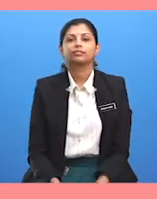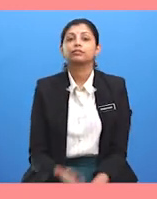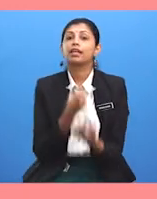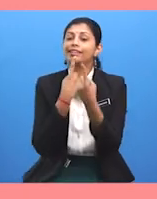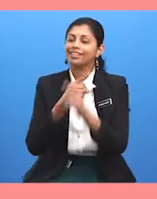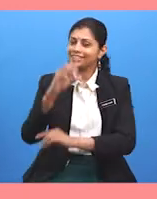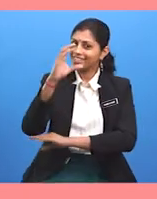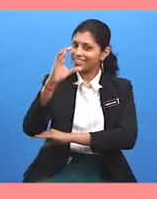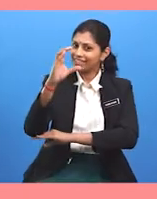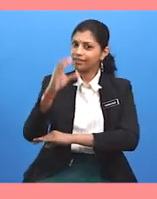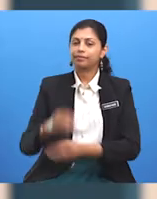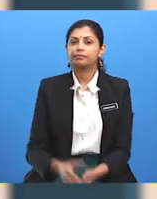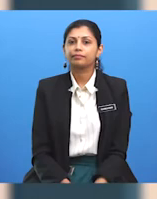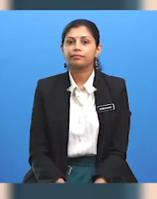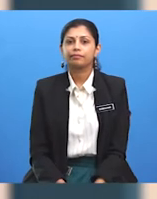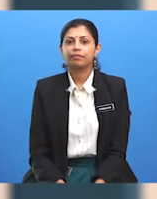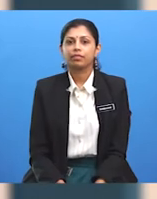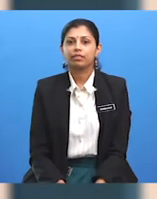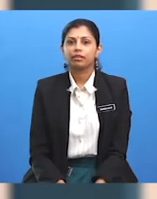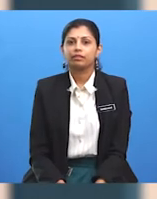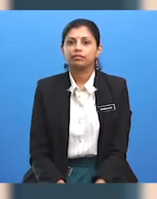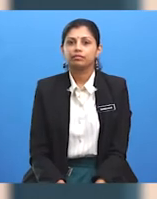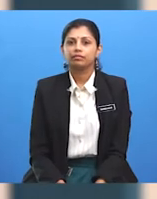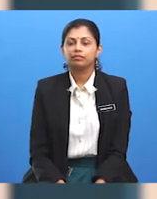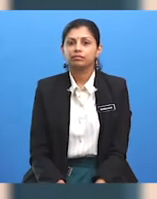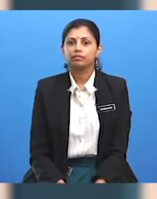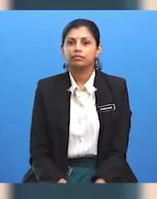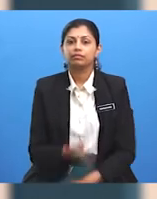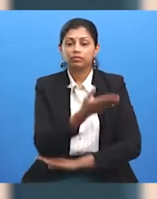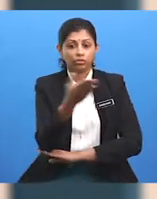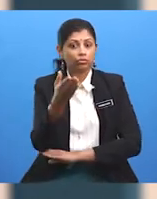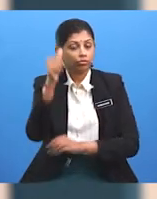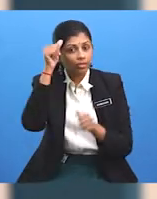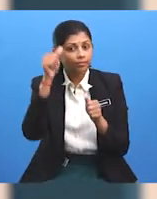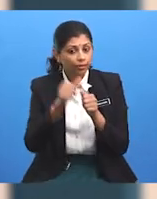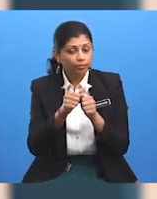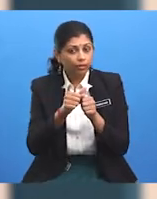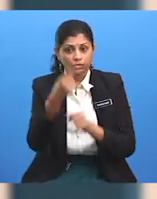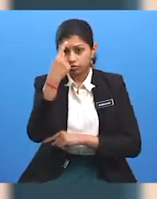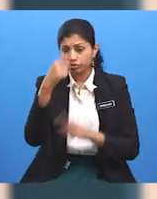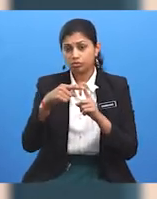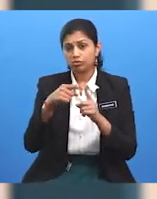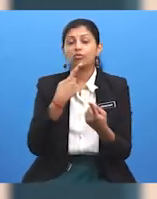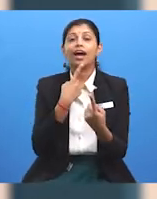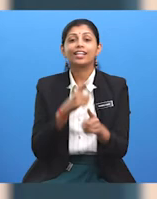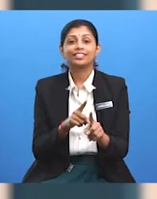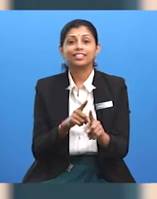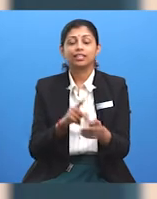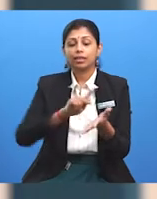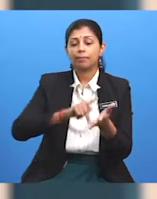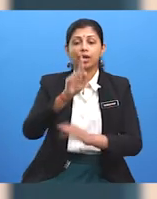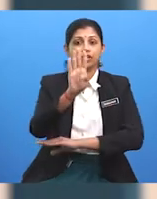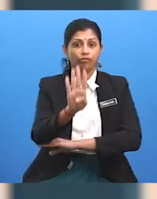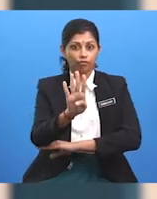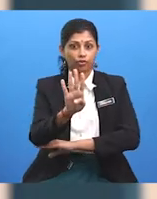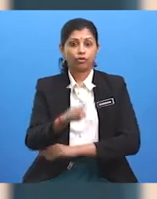is C. Do remember that in order to answer part 4 of the reading